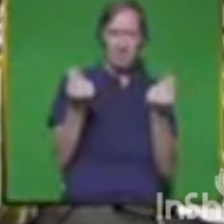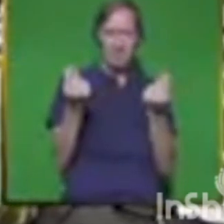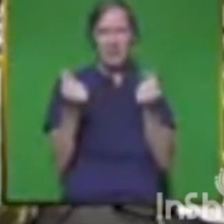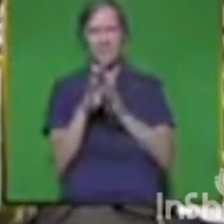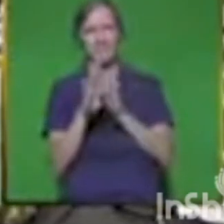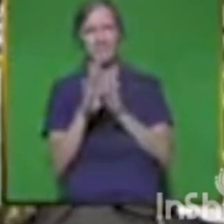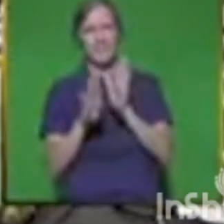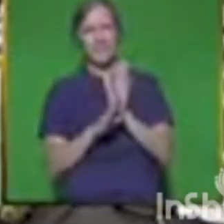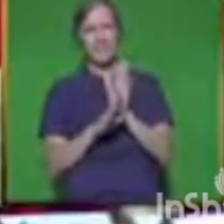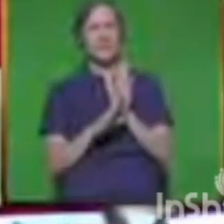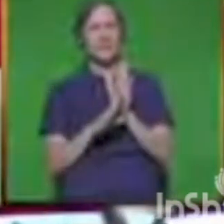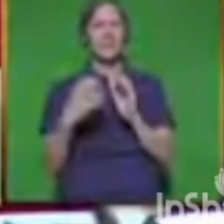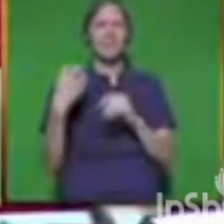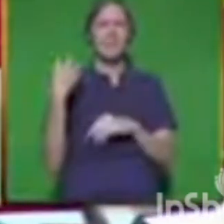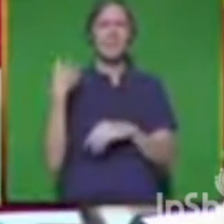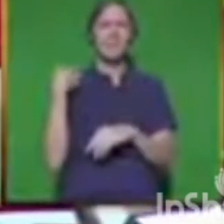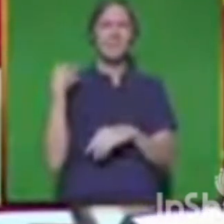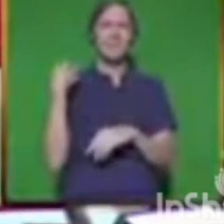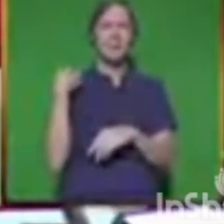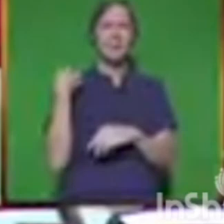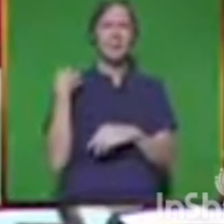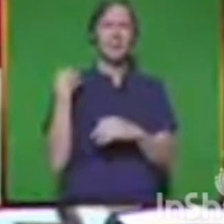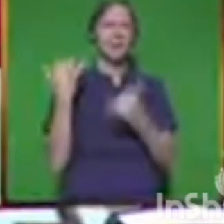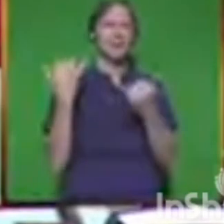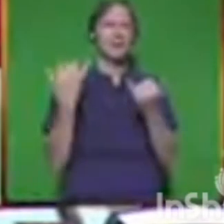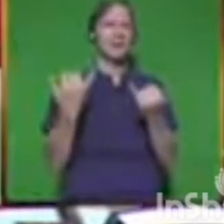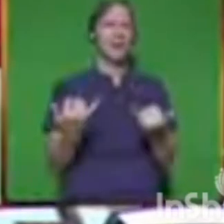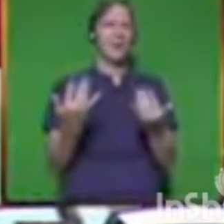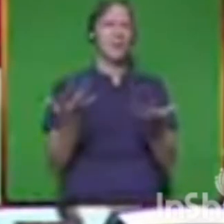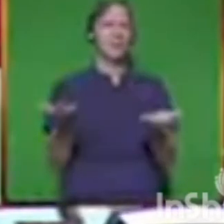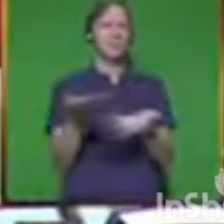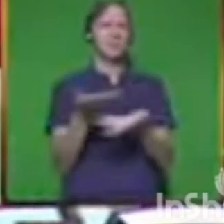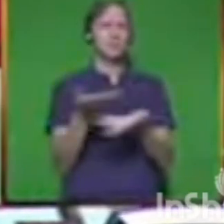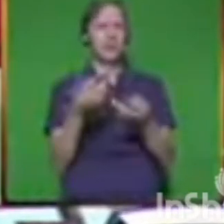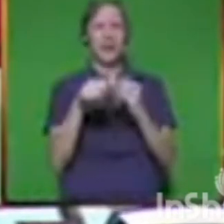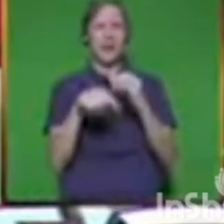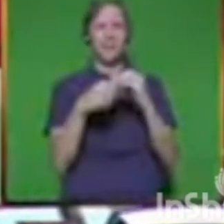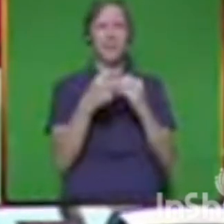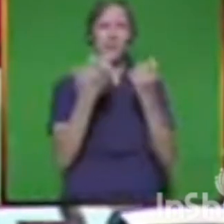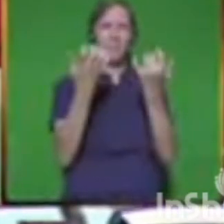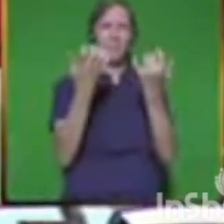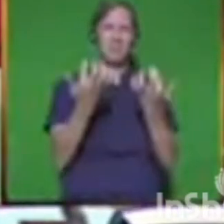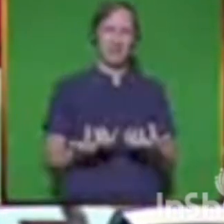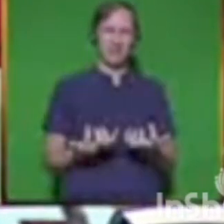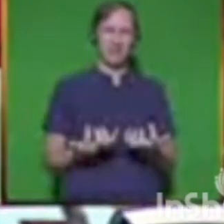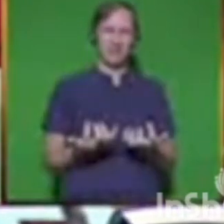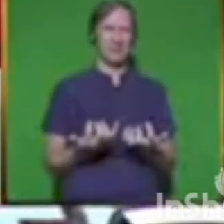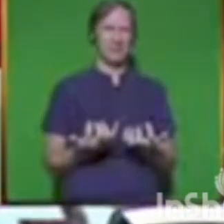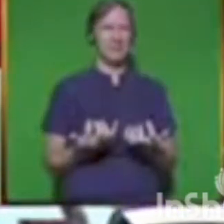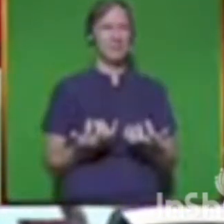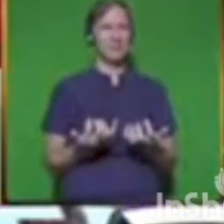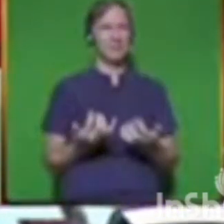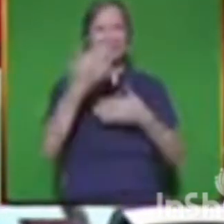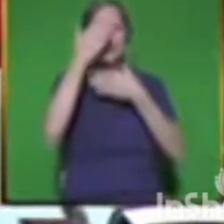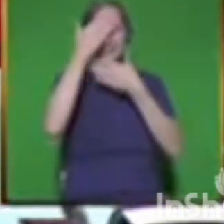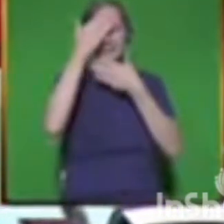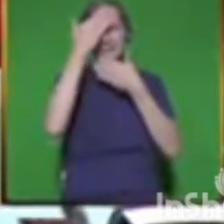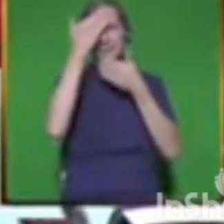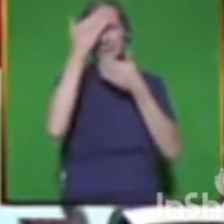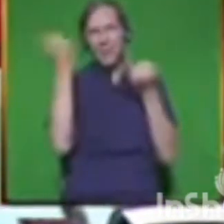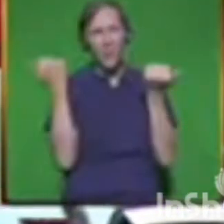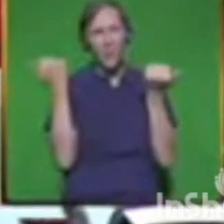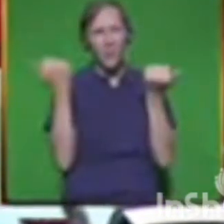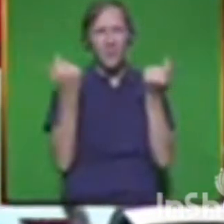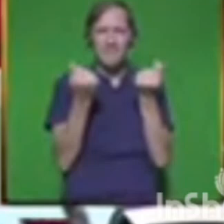The minister has totally degenerated the debate on budget. The guy simply has no clue what the